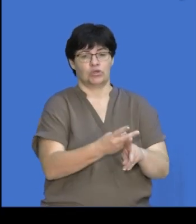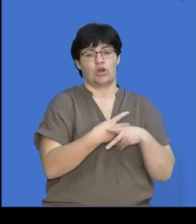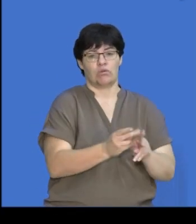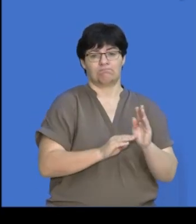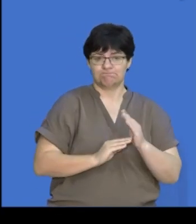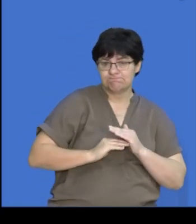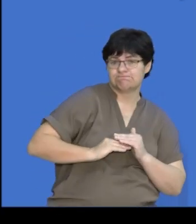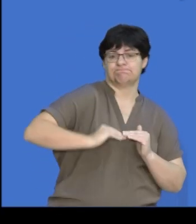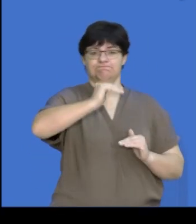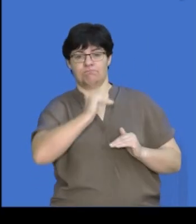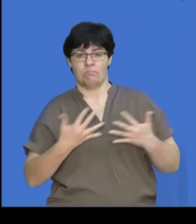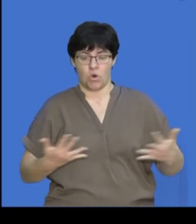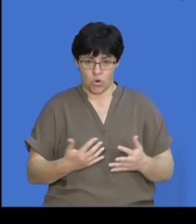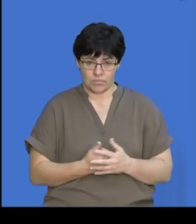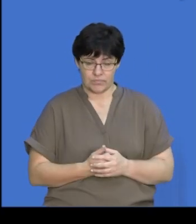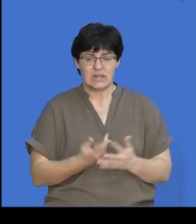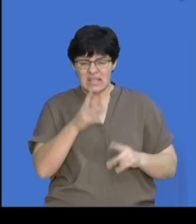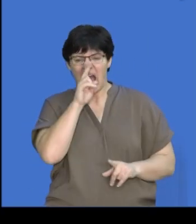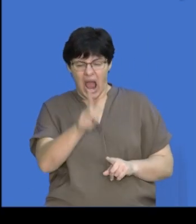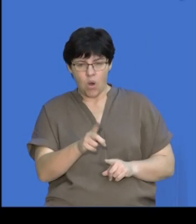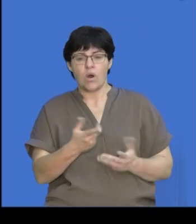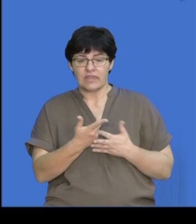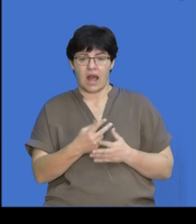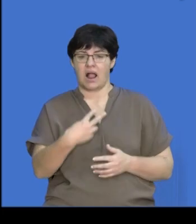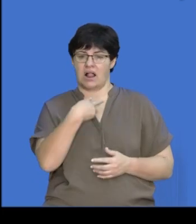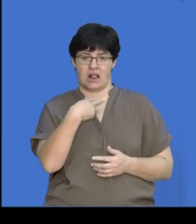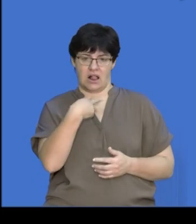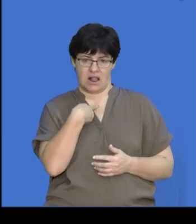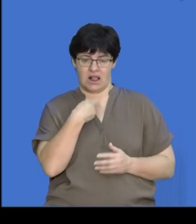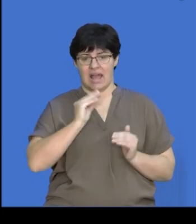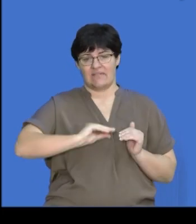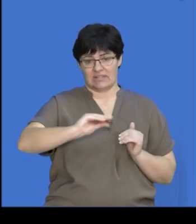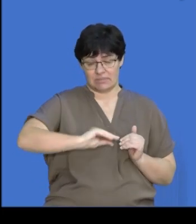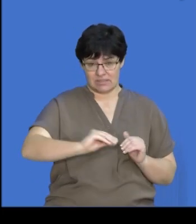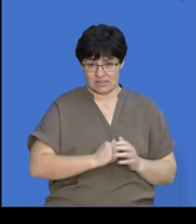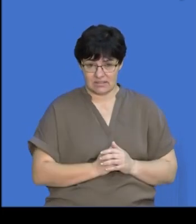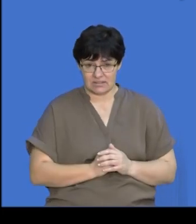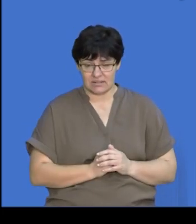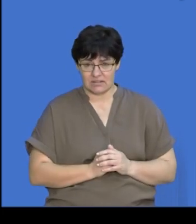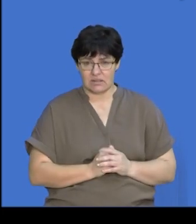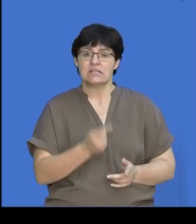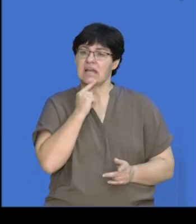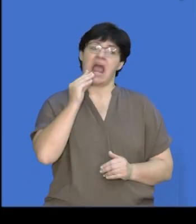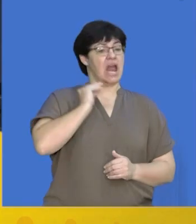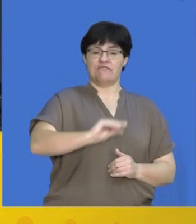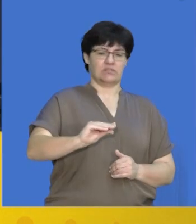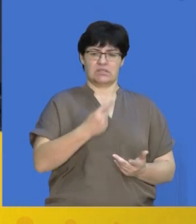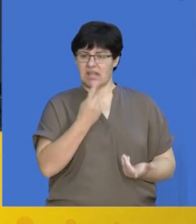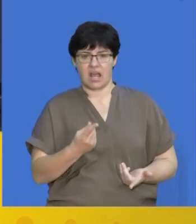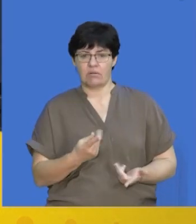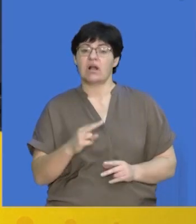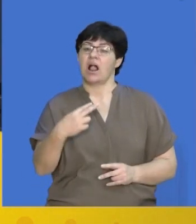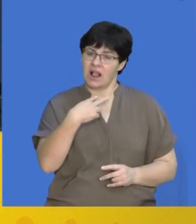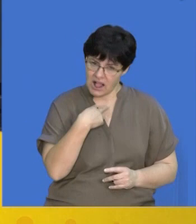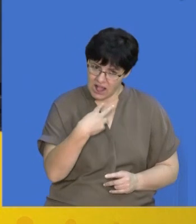this particular response in terms of the lack of investment. I'm not just saying investment, I'm saying